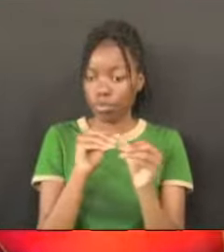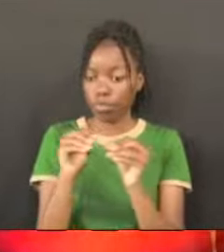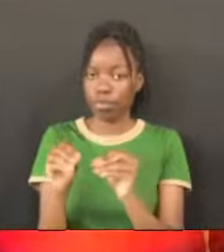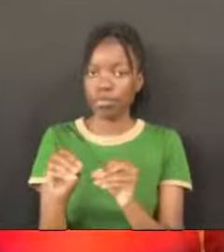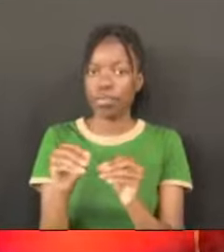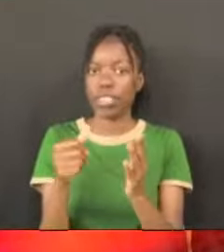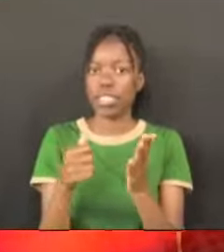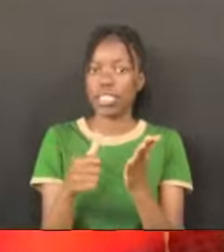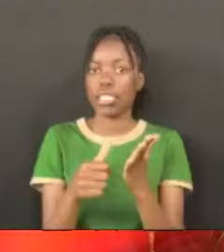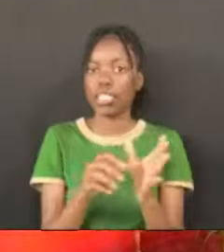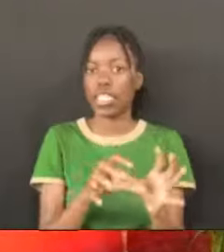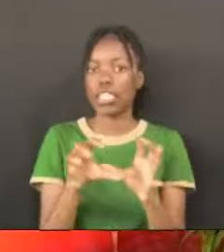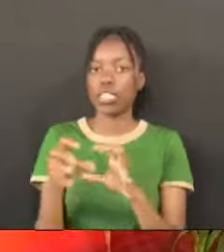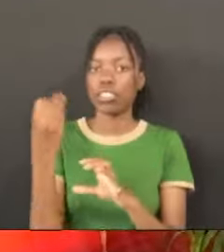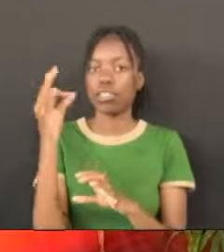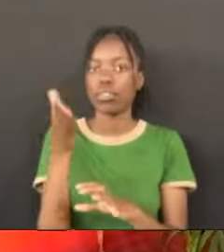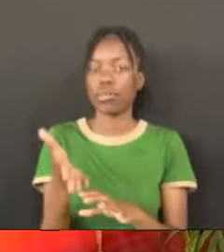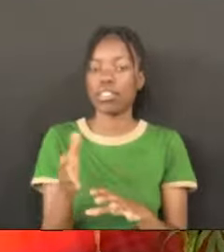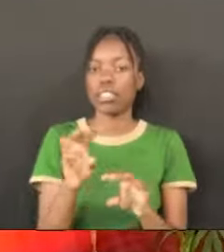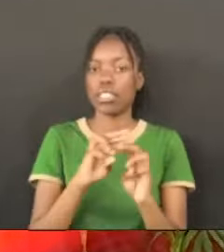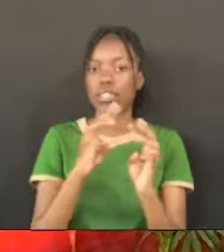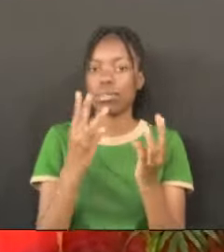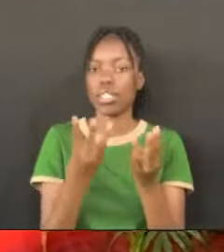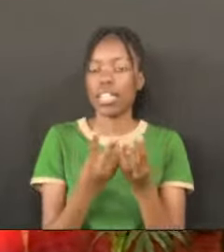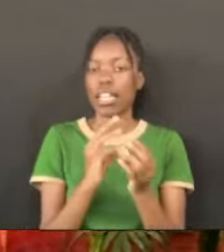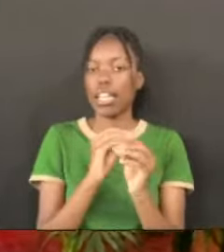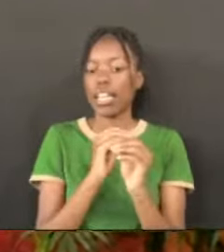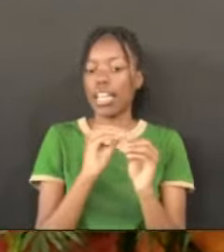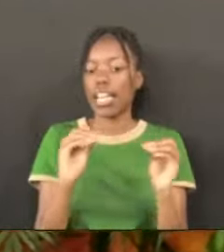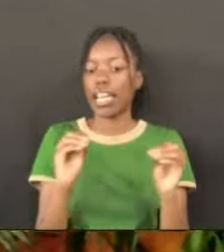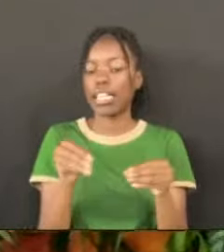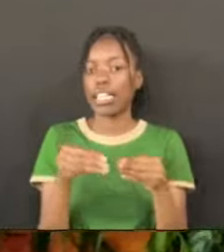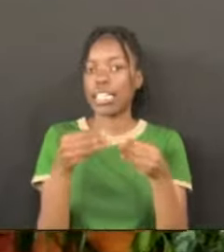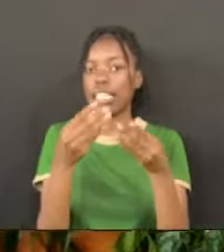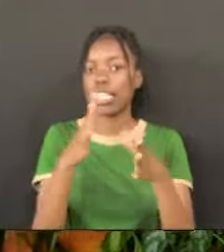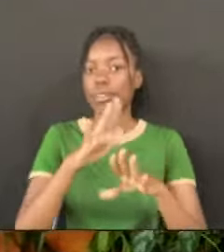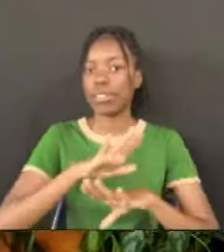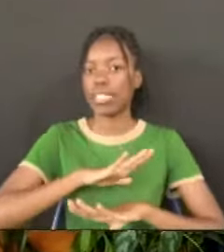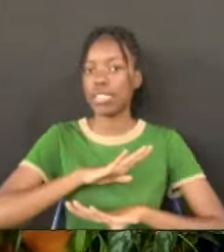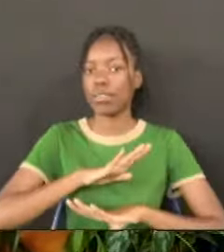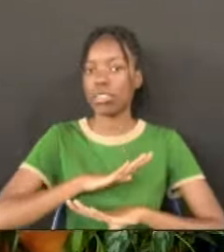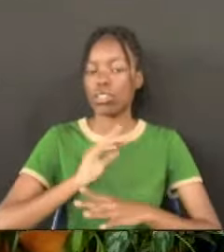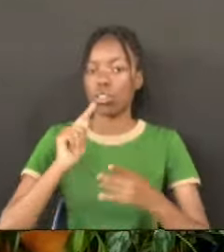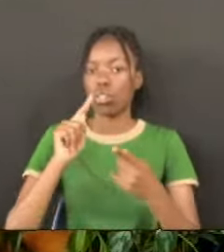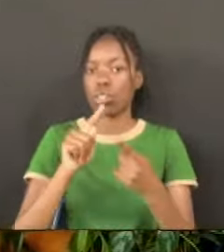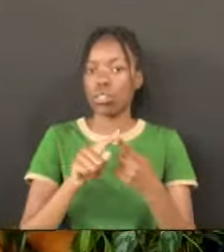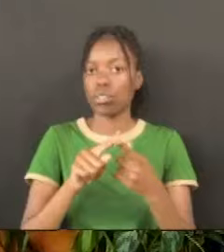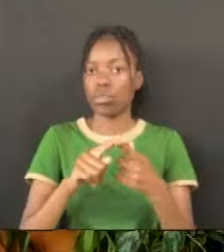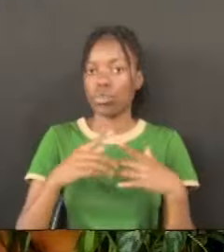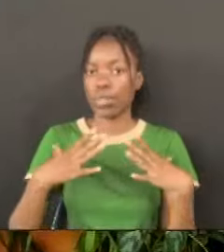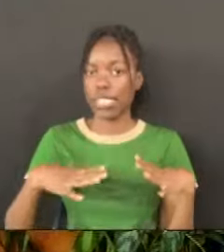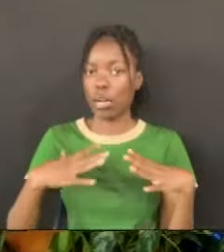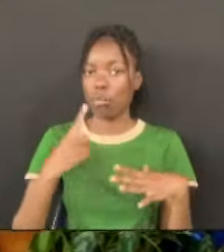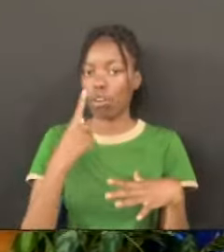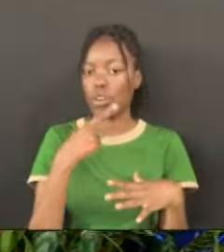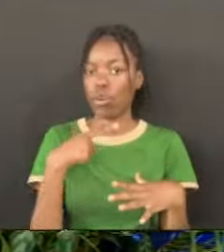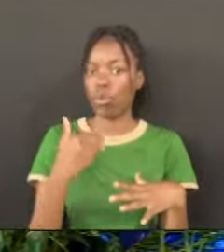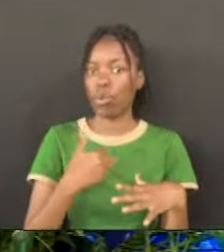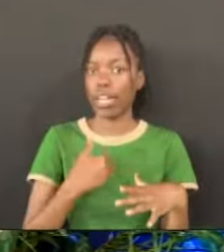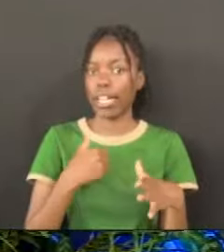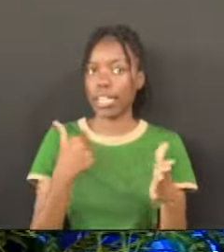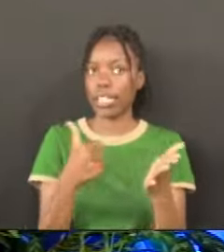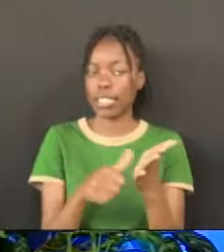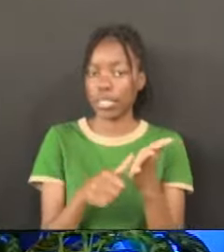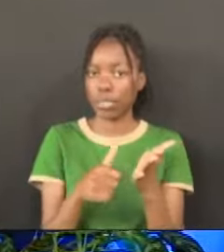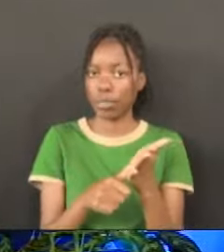world. Nothing gives satisfaction to someone who is going through challenges, who has been